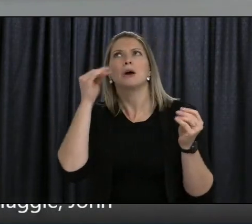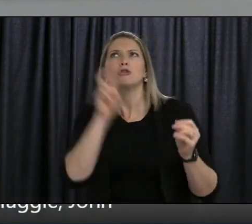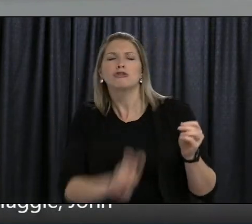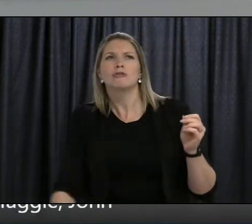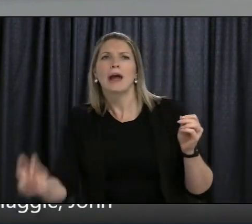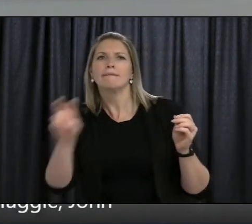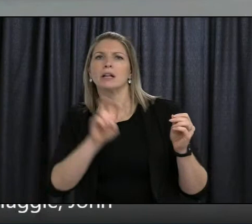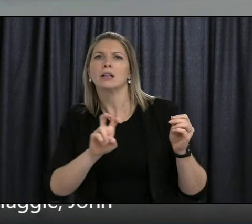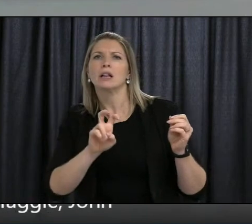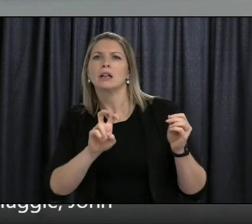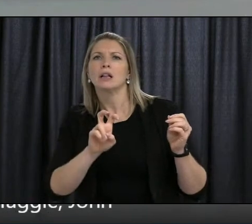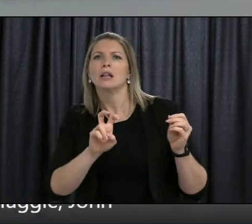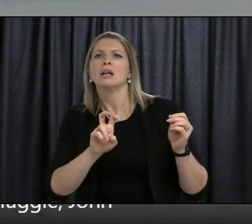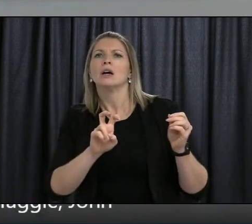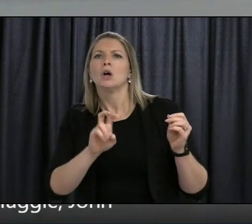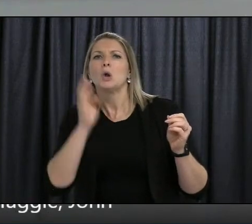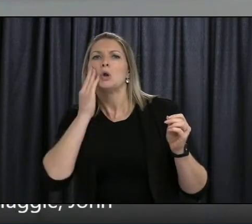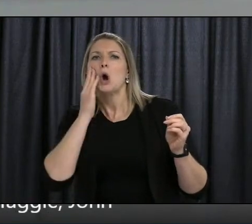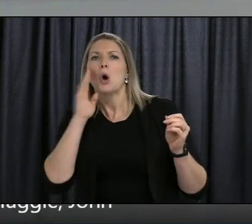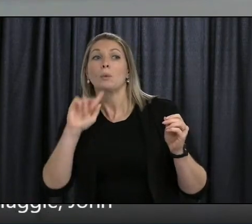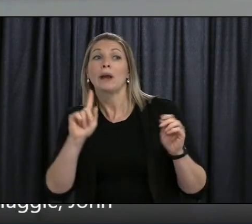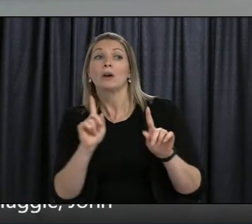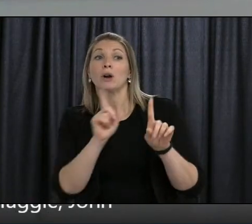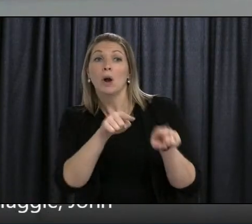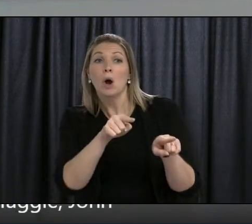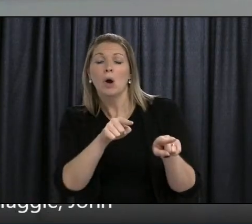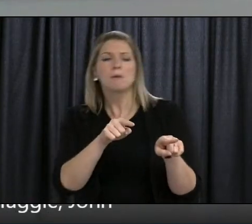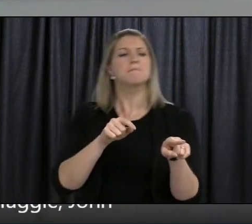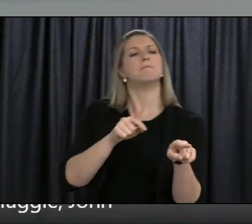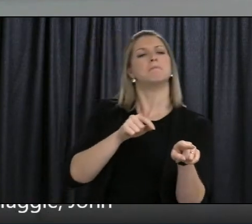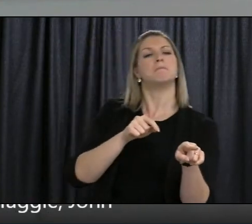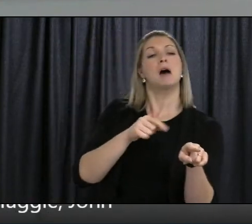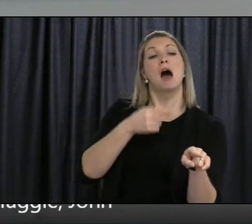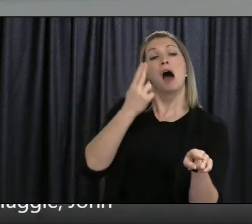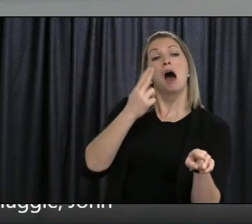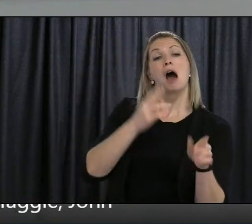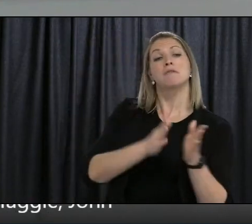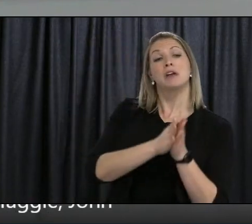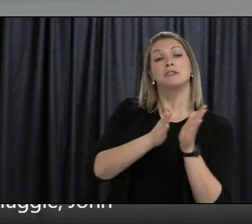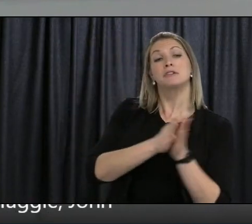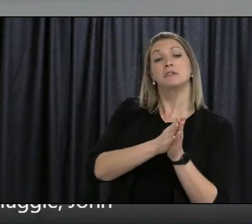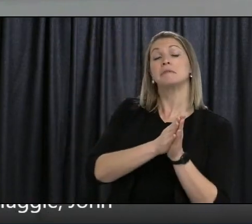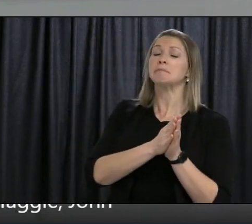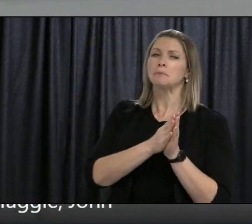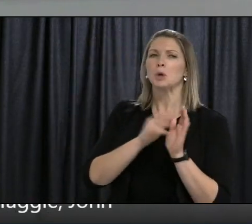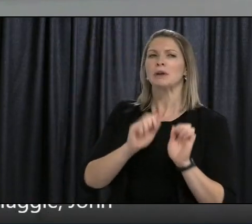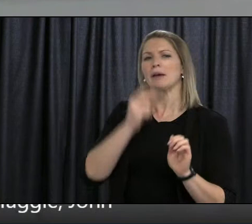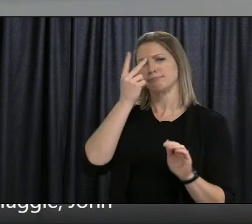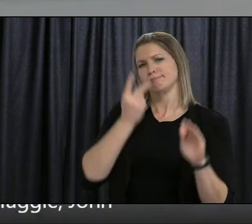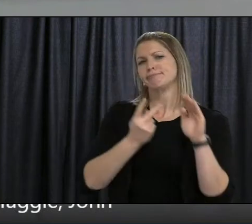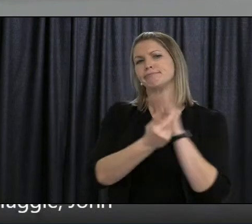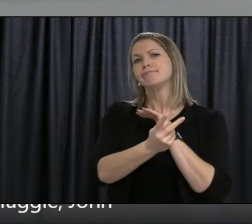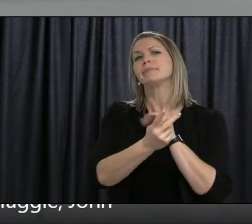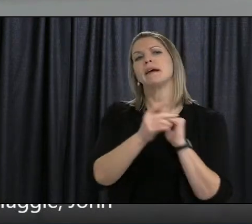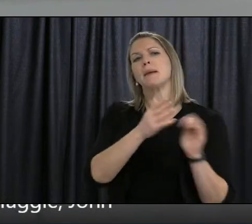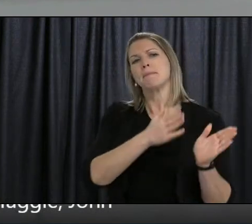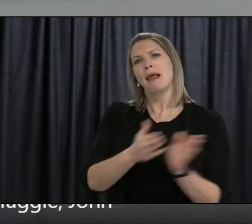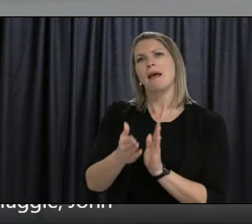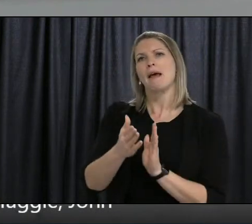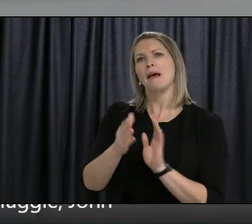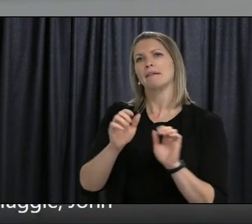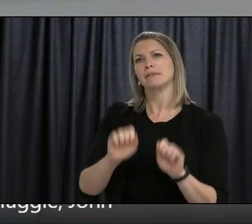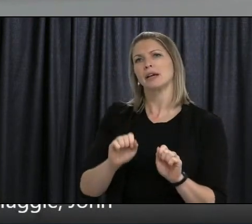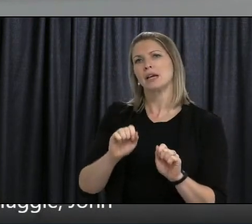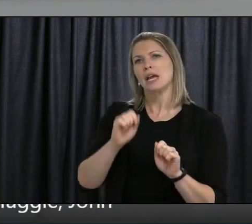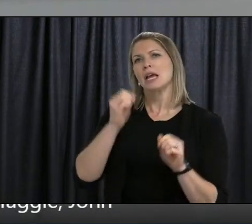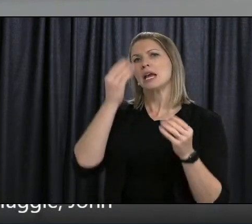up on Monday, and those who are interested will be able to access that page from our COVID-19